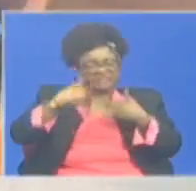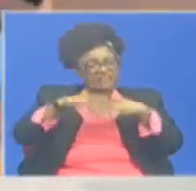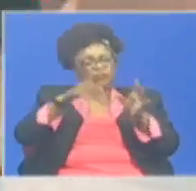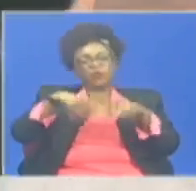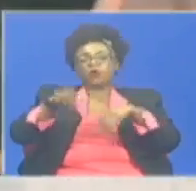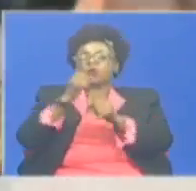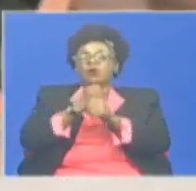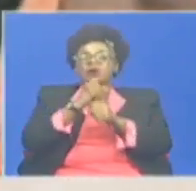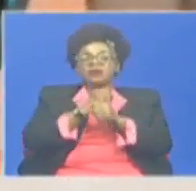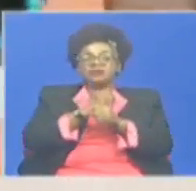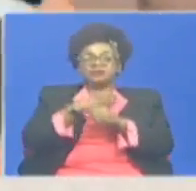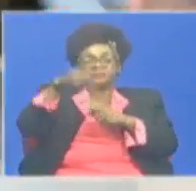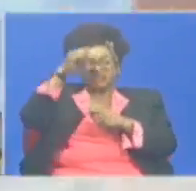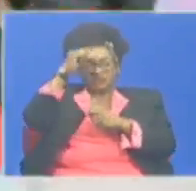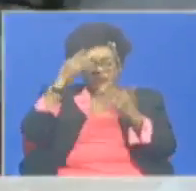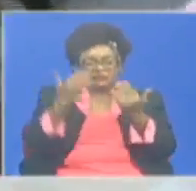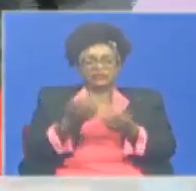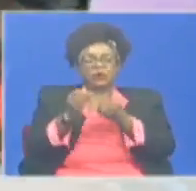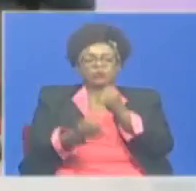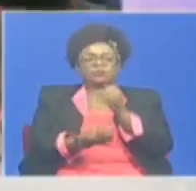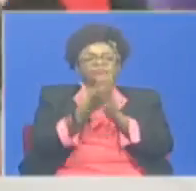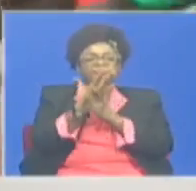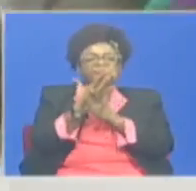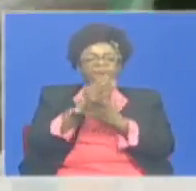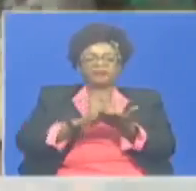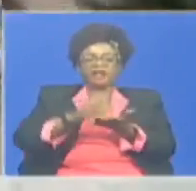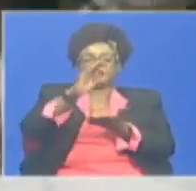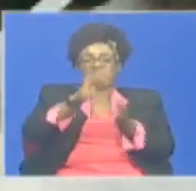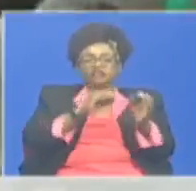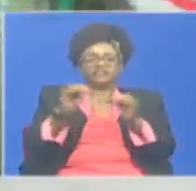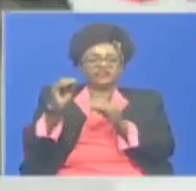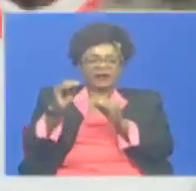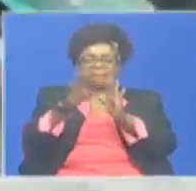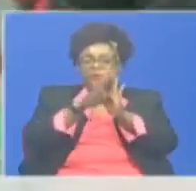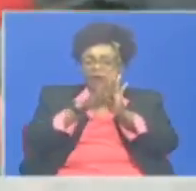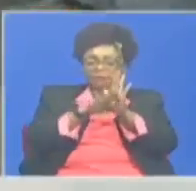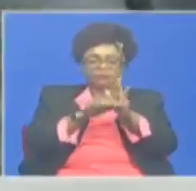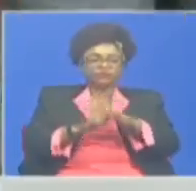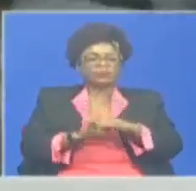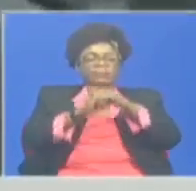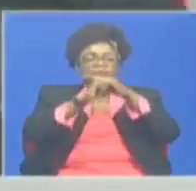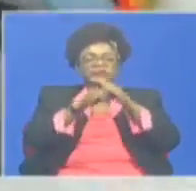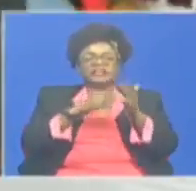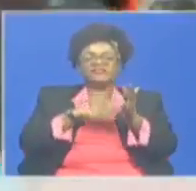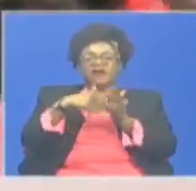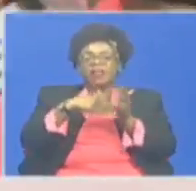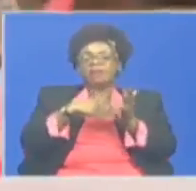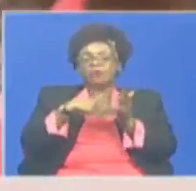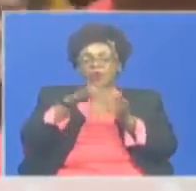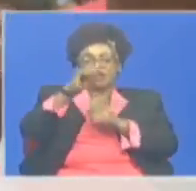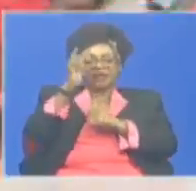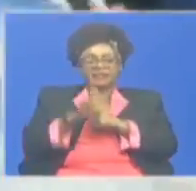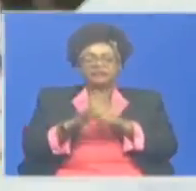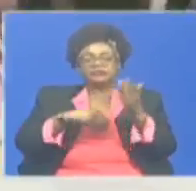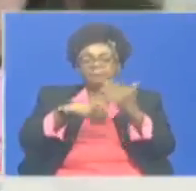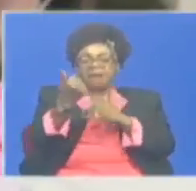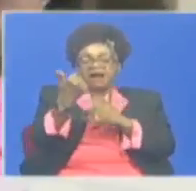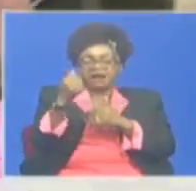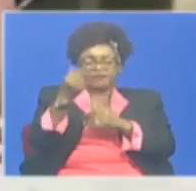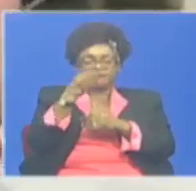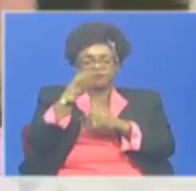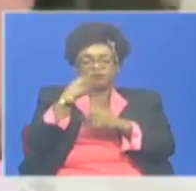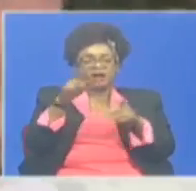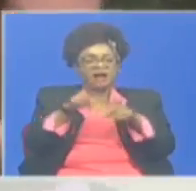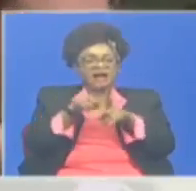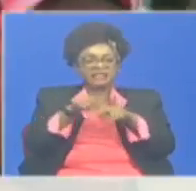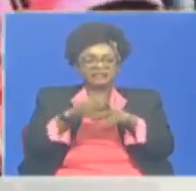now setting up a pilot cash transfer program in a bid to support vulnerable Kenyans to buy food while curbing the spread of